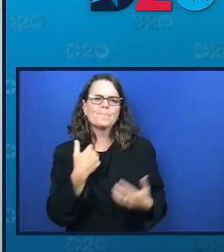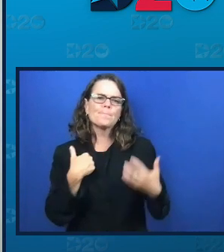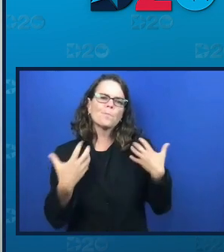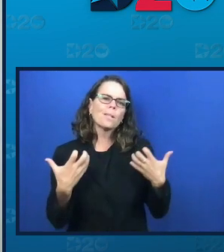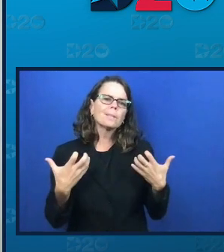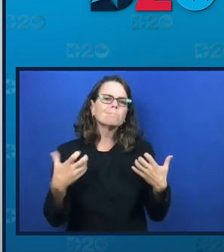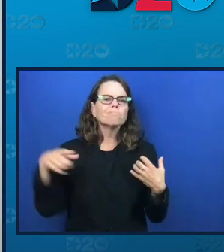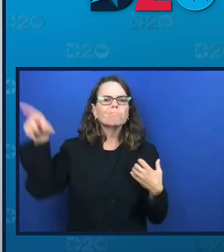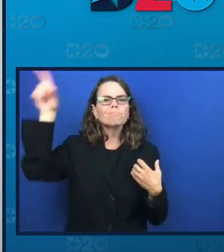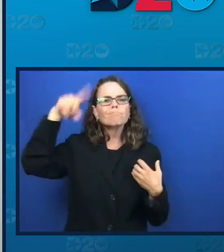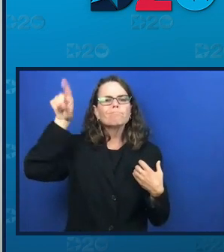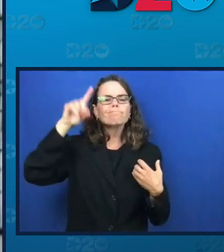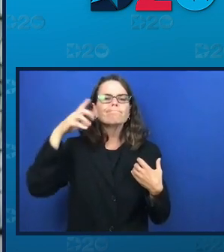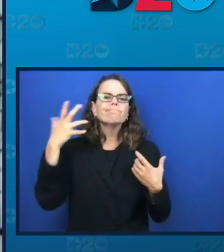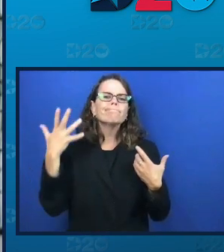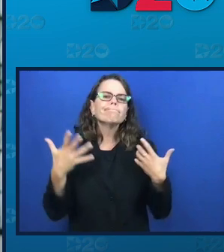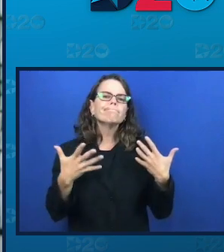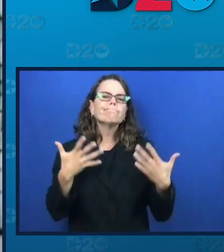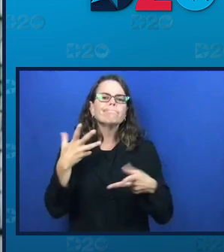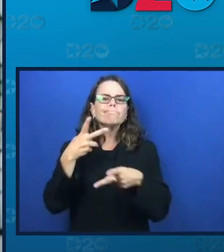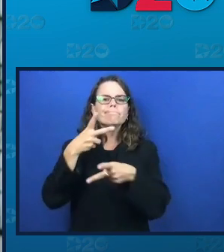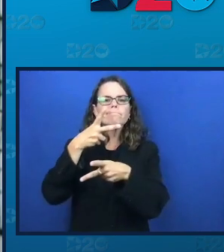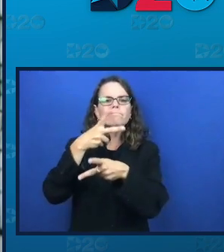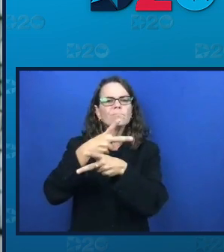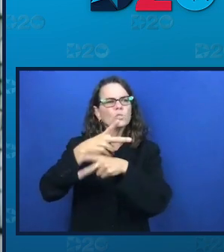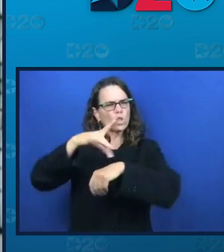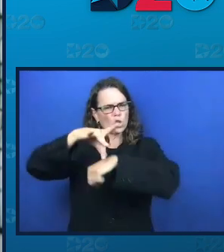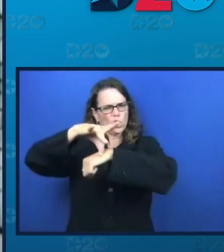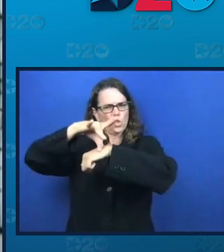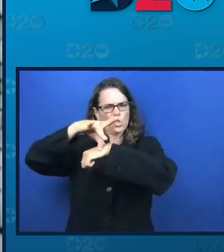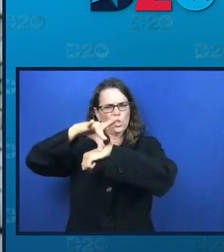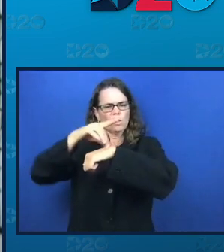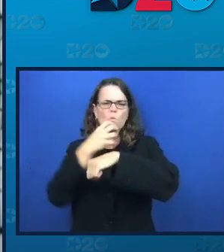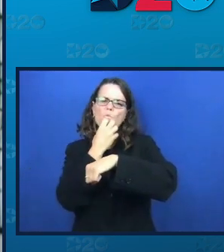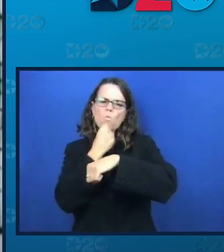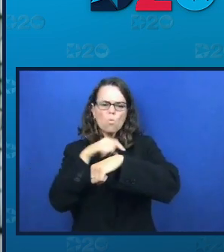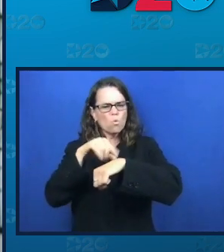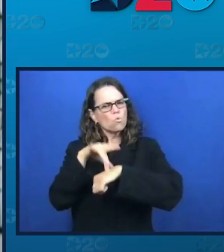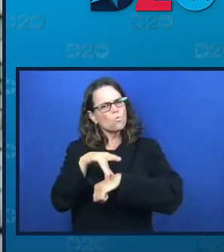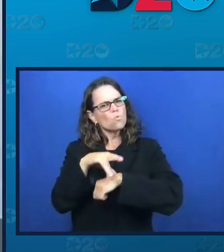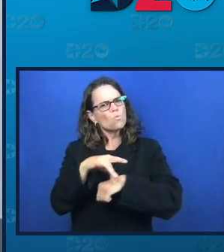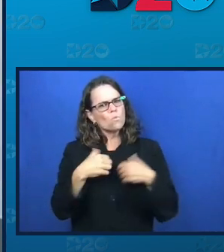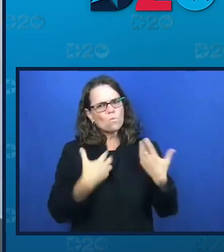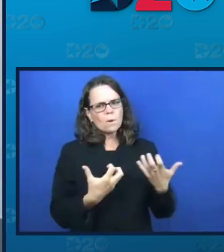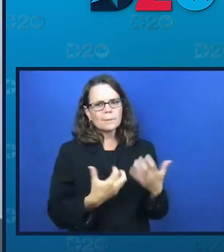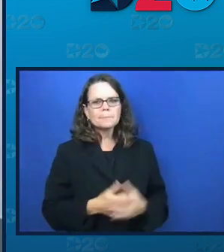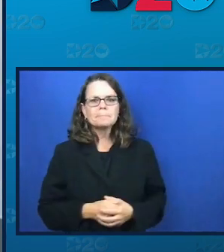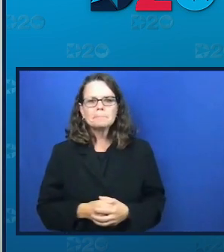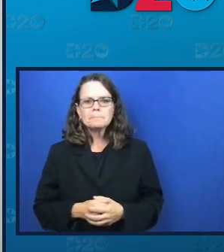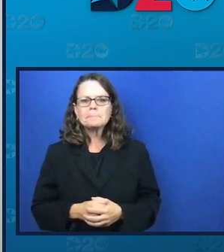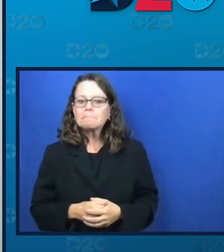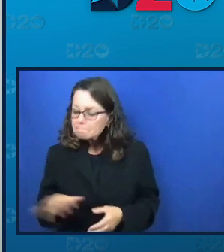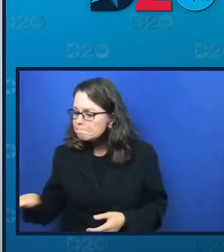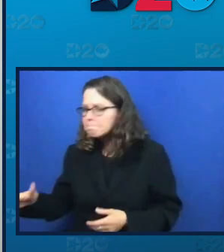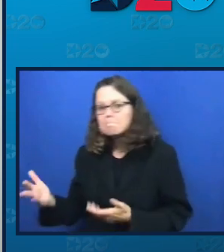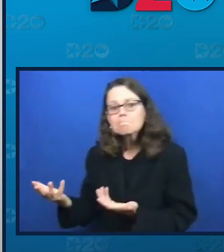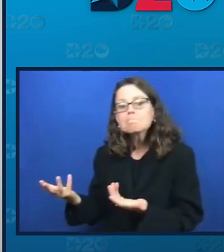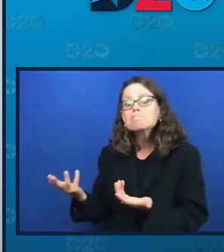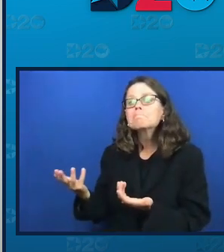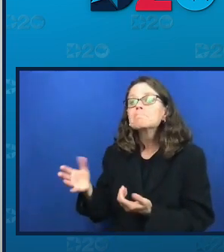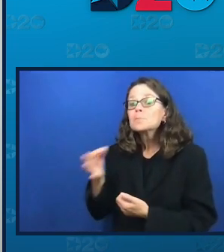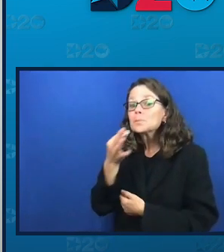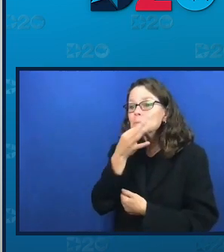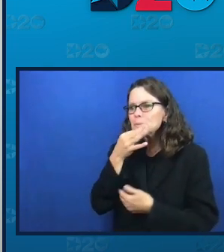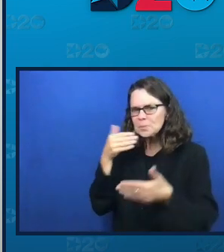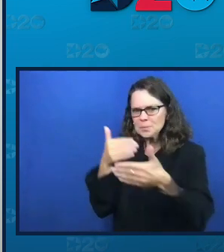So, girls, it is 2020 and the election is coming up in November. Do you know